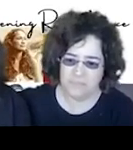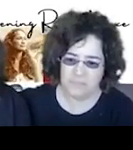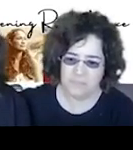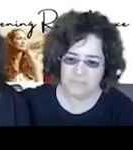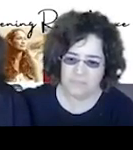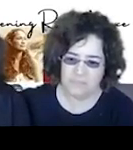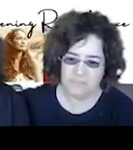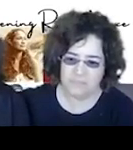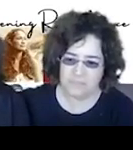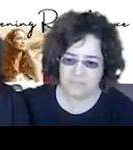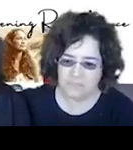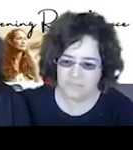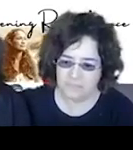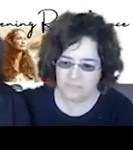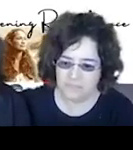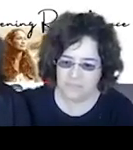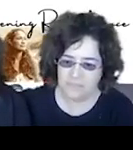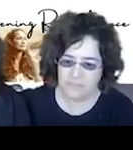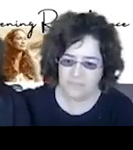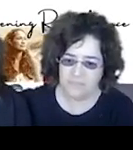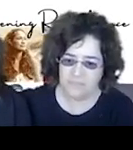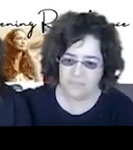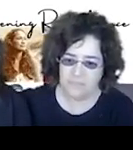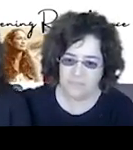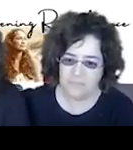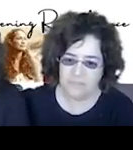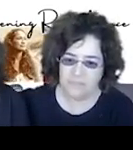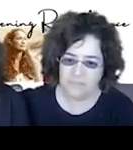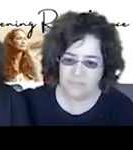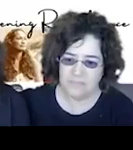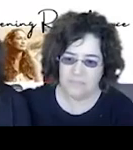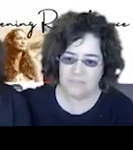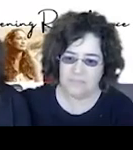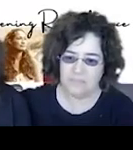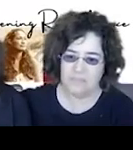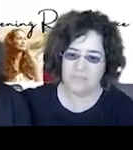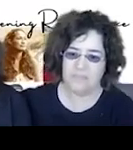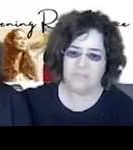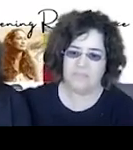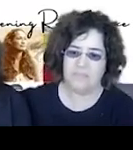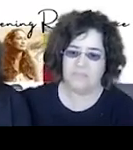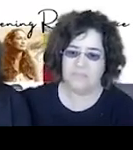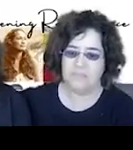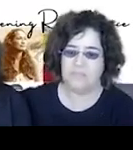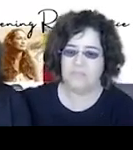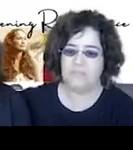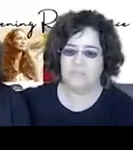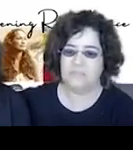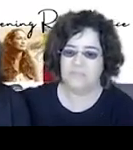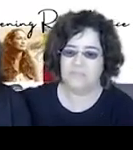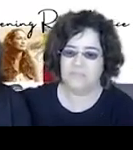to feature and connect women singer-songwriters and artists.